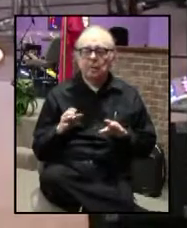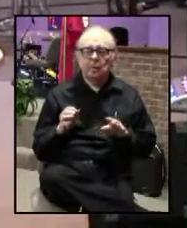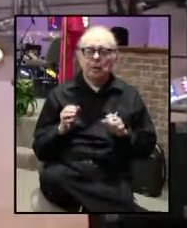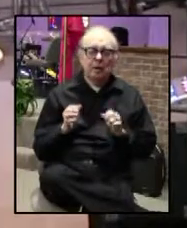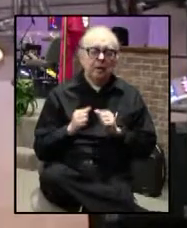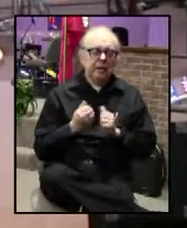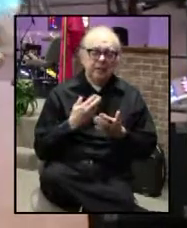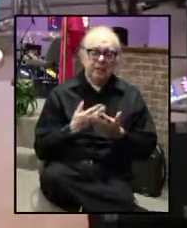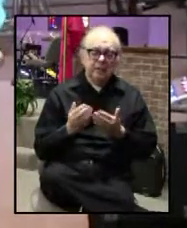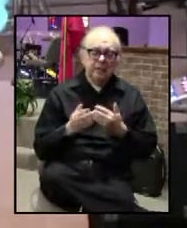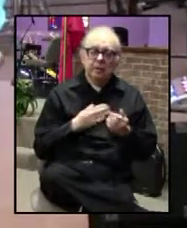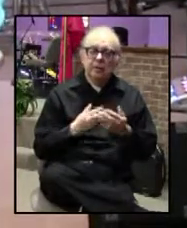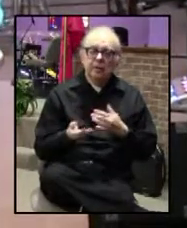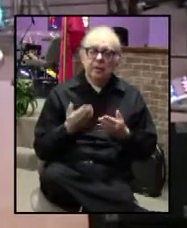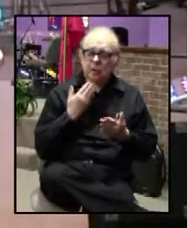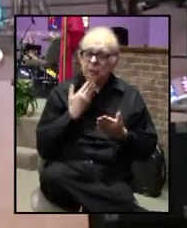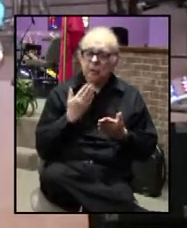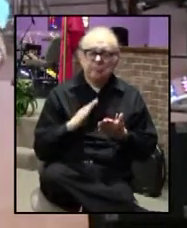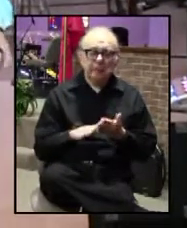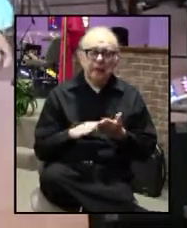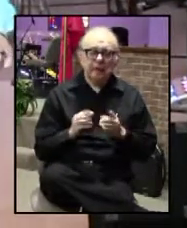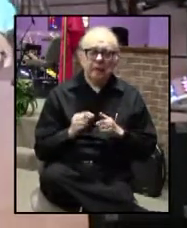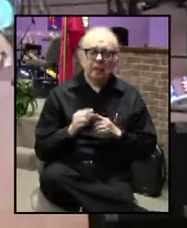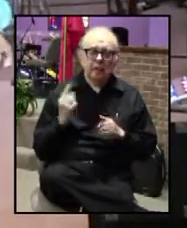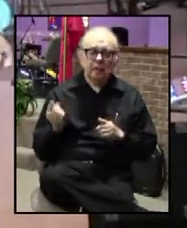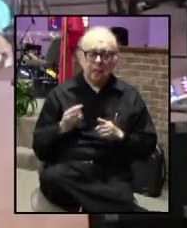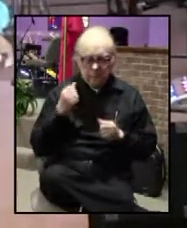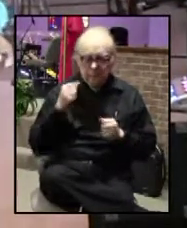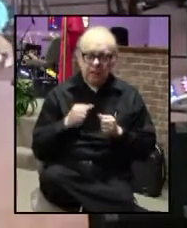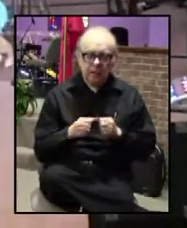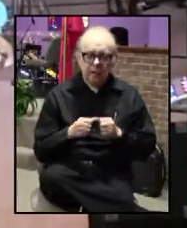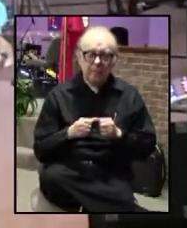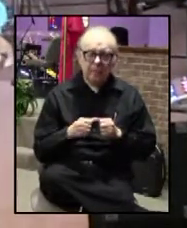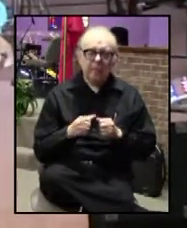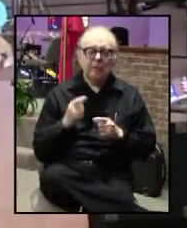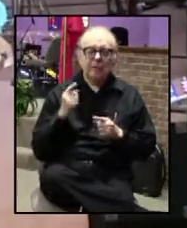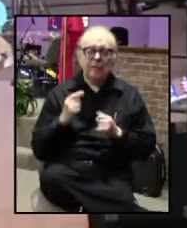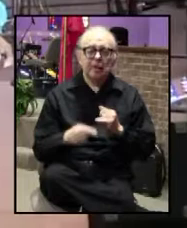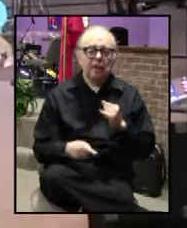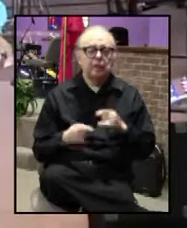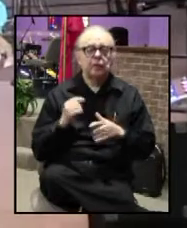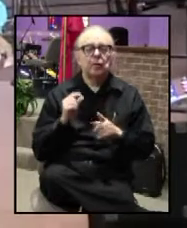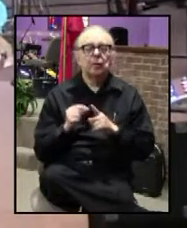they're good or bad words, we always remember those last words.